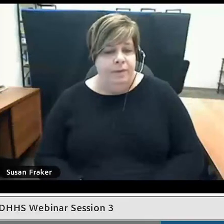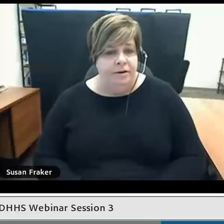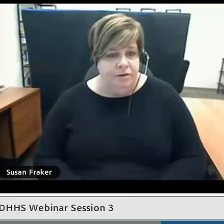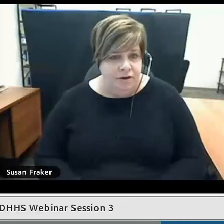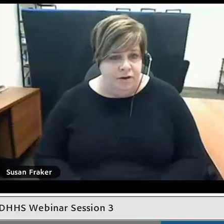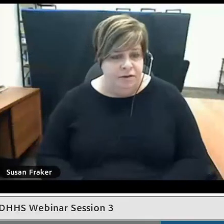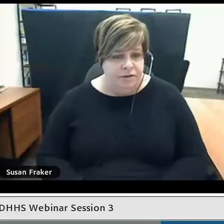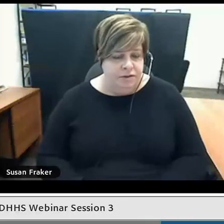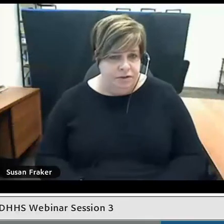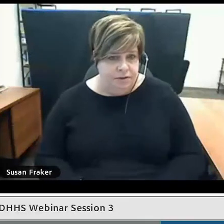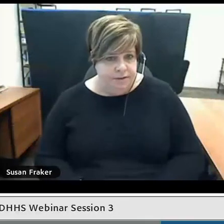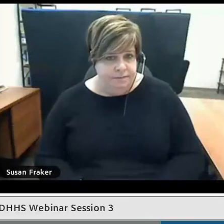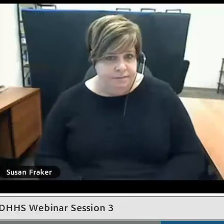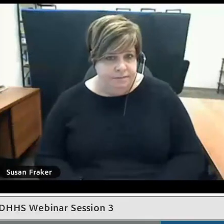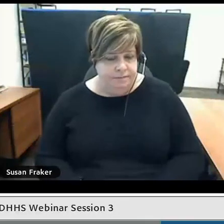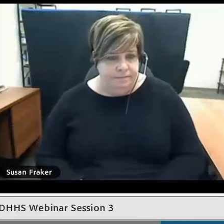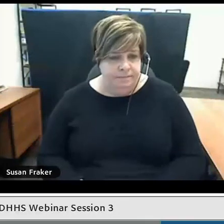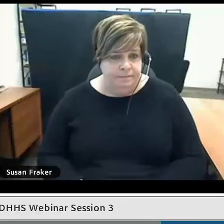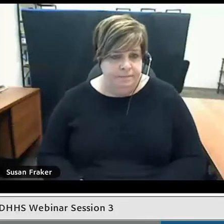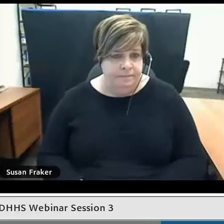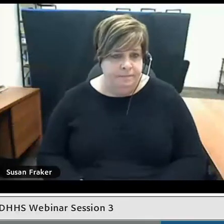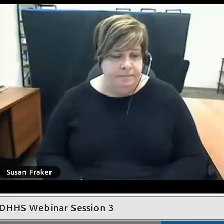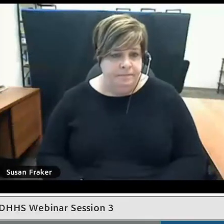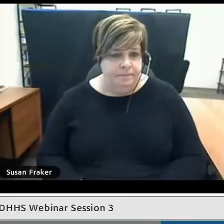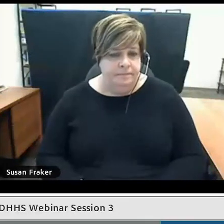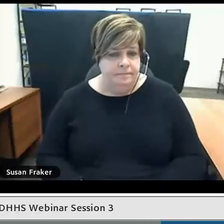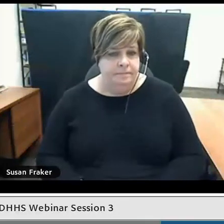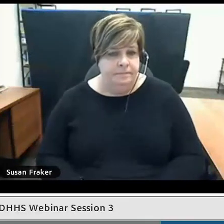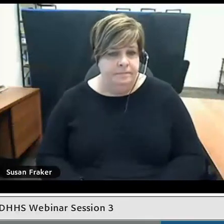better prepared to address those concerns.